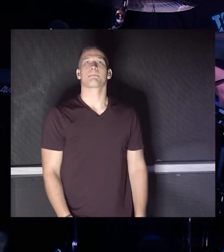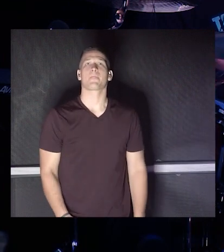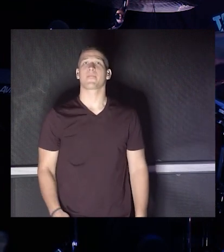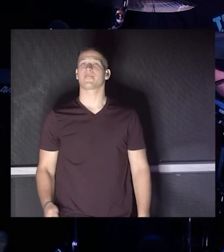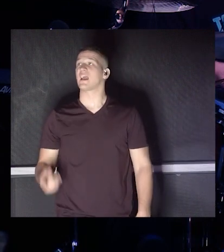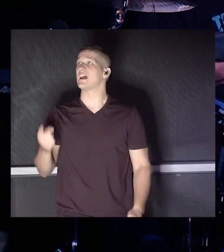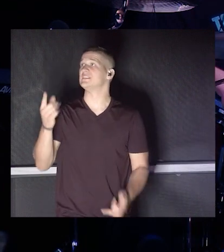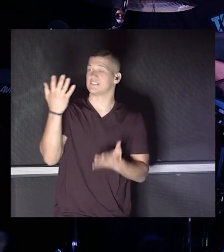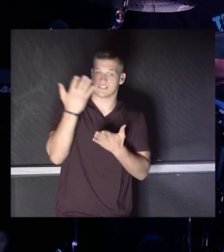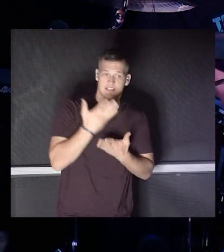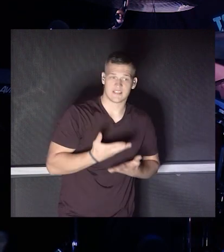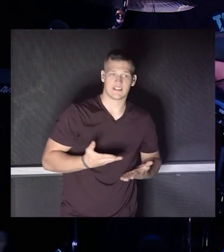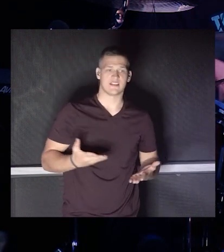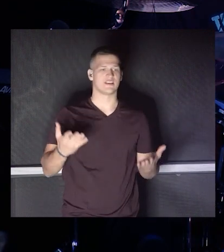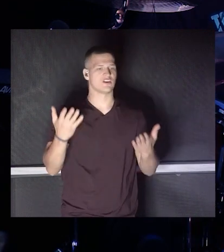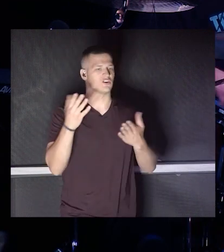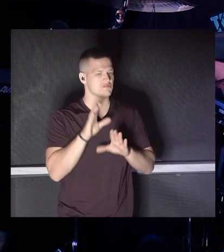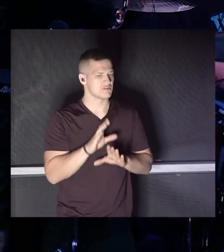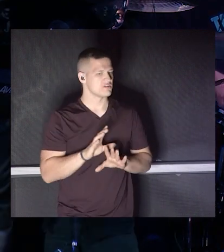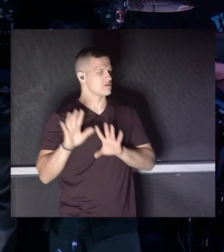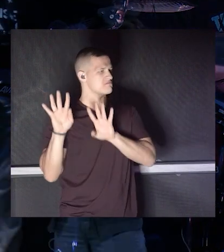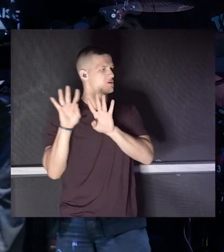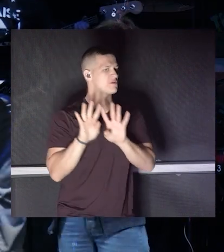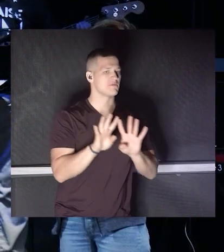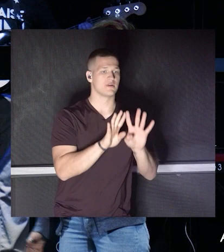God, you made a way.